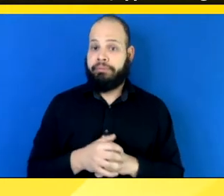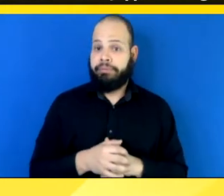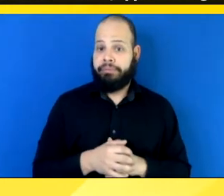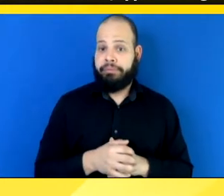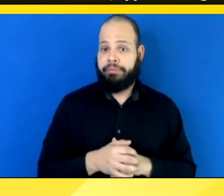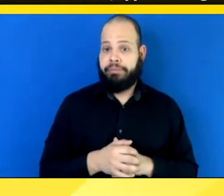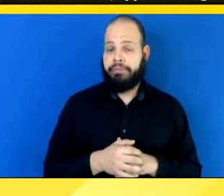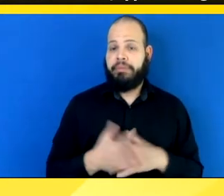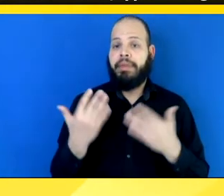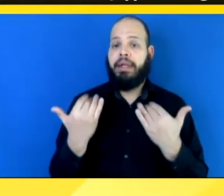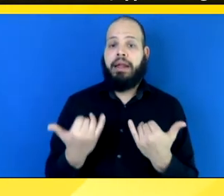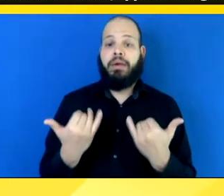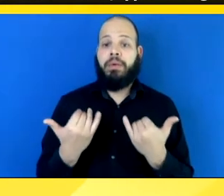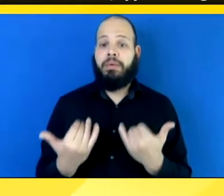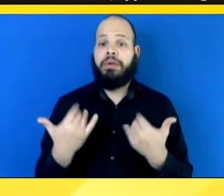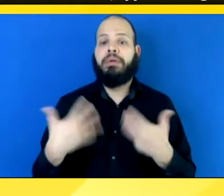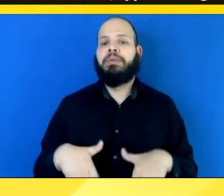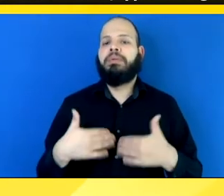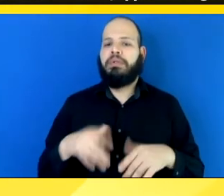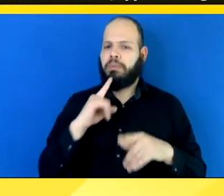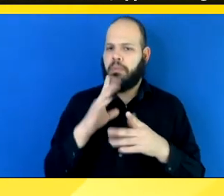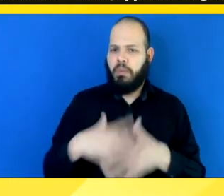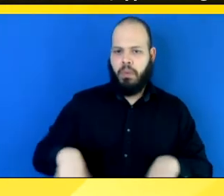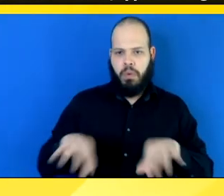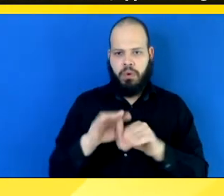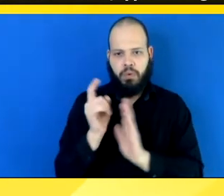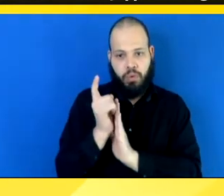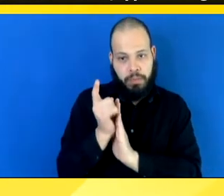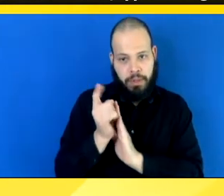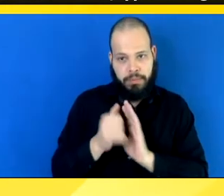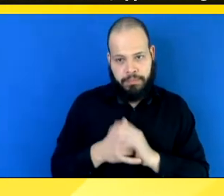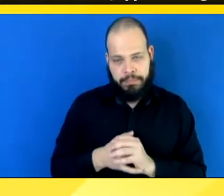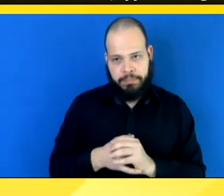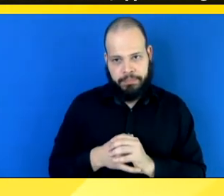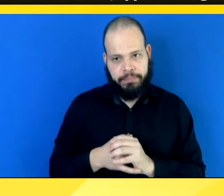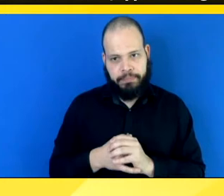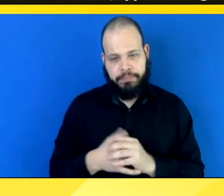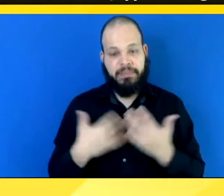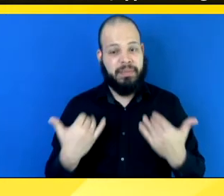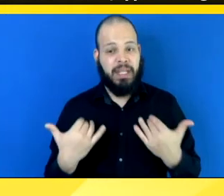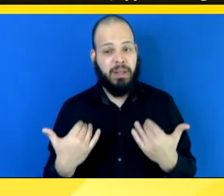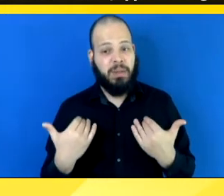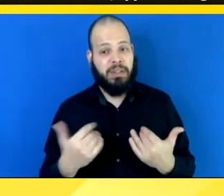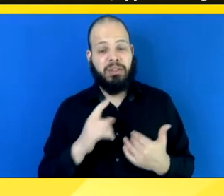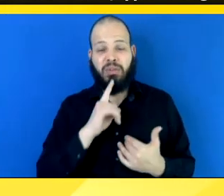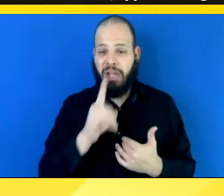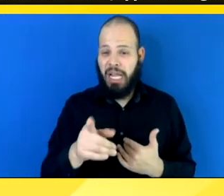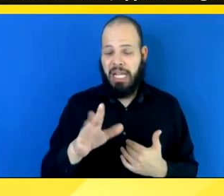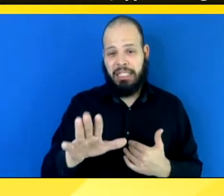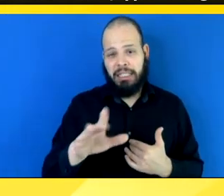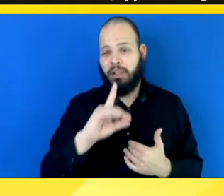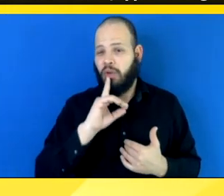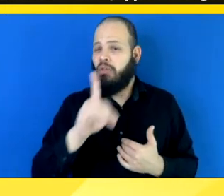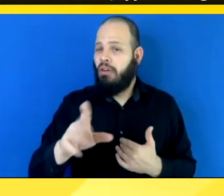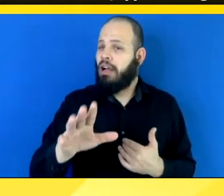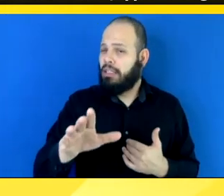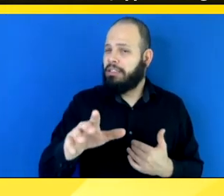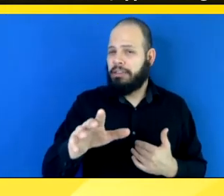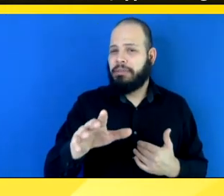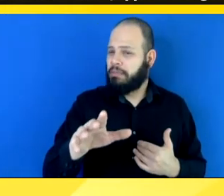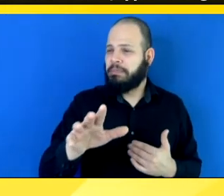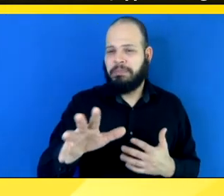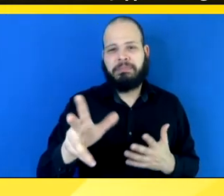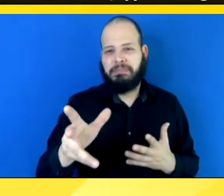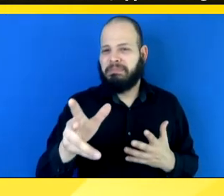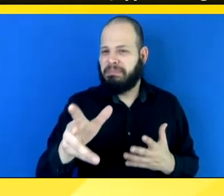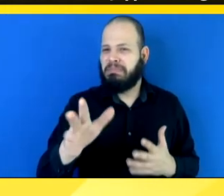campaign. On one side, you've got one of the richest and most powerful companies on the face of the earth. On the other side